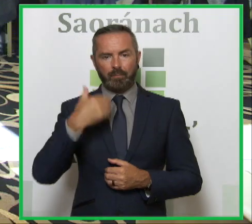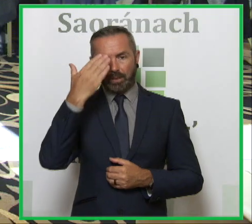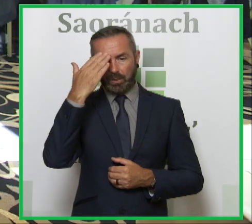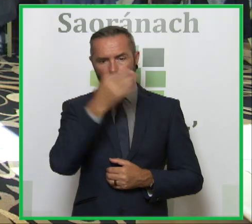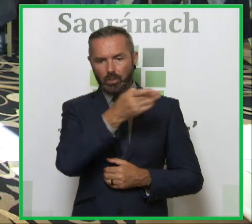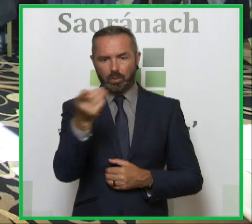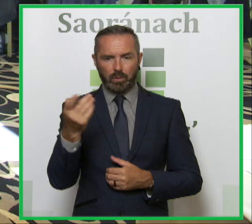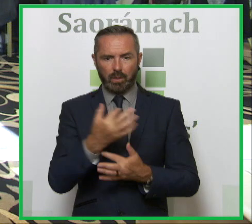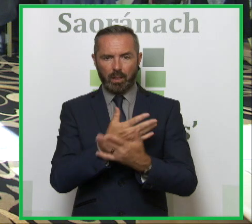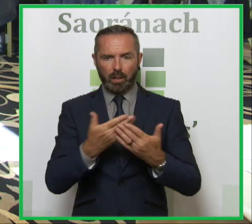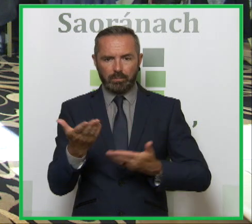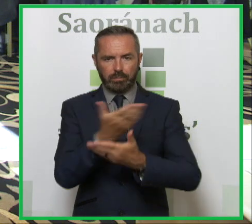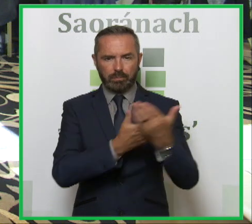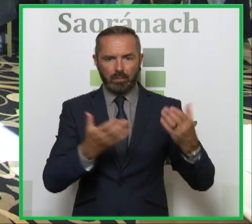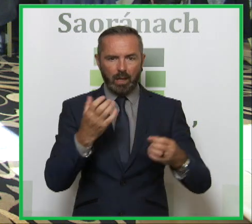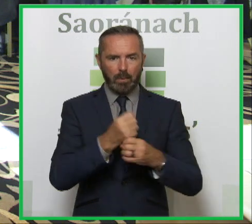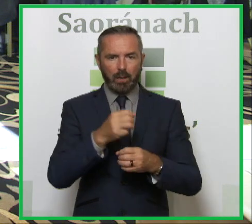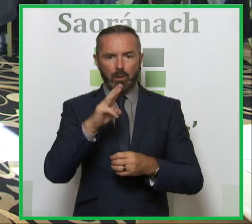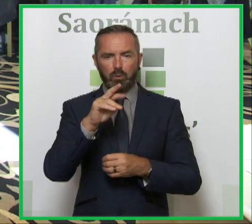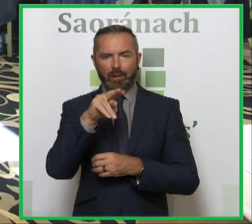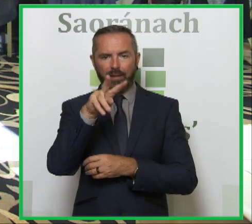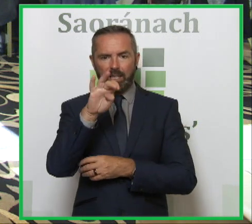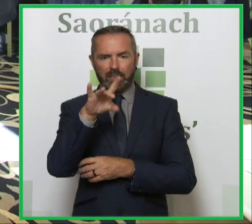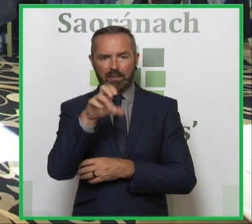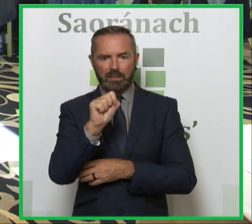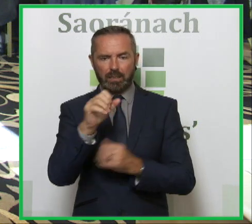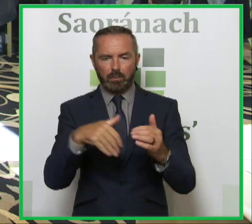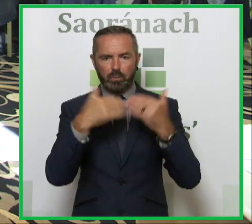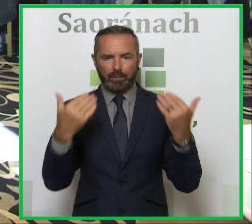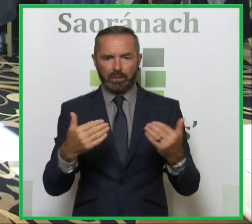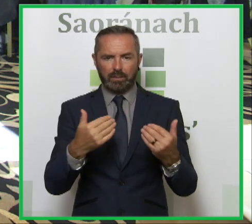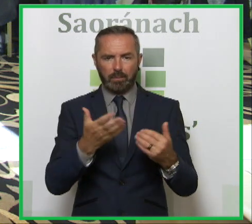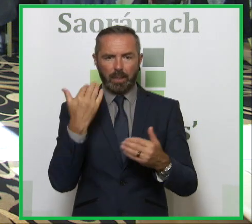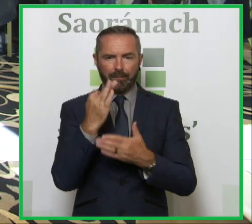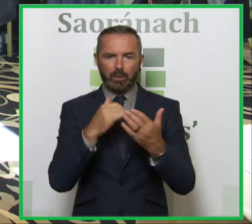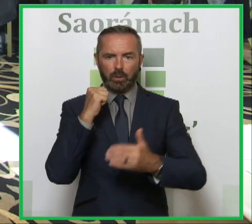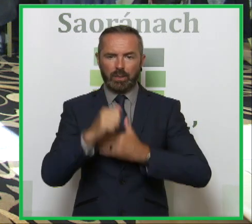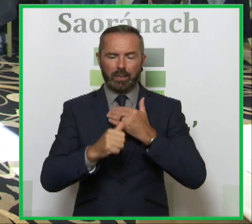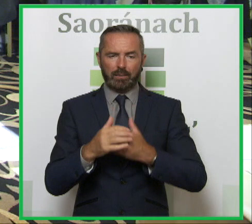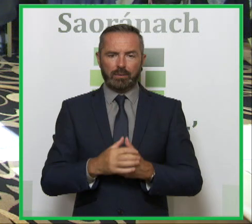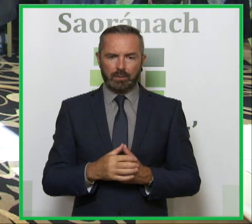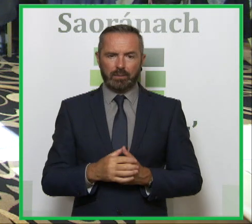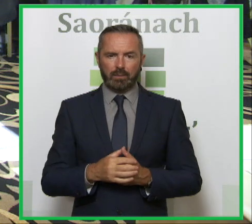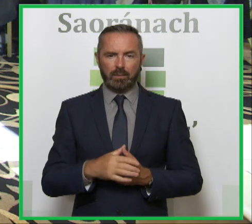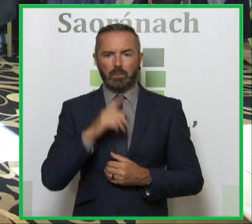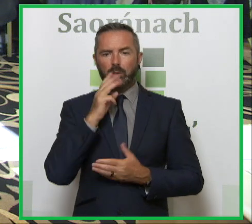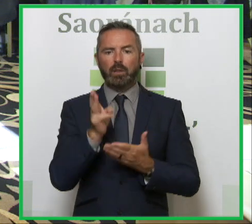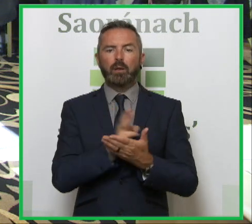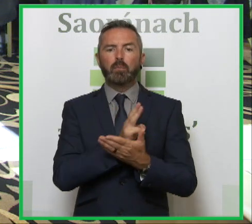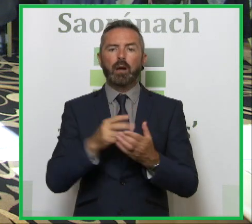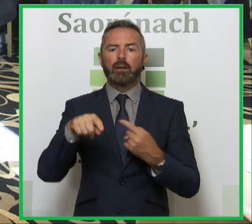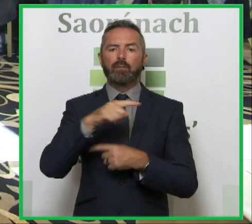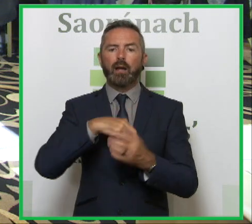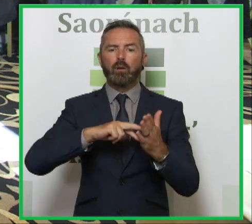a lot of talk around prevalence over the last day or two here. But I suppose part of our